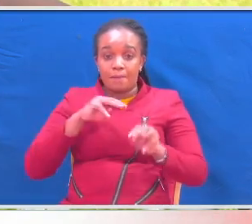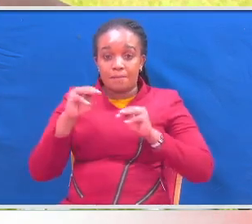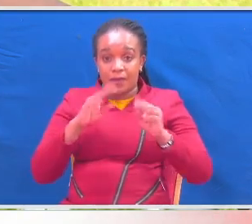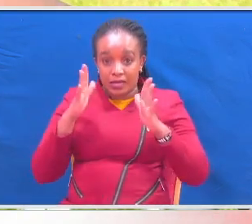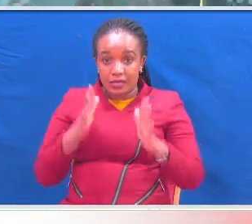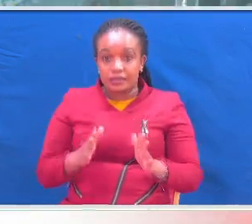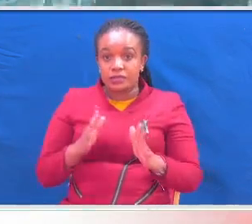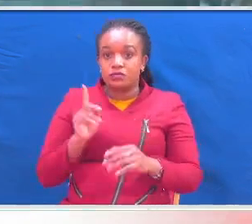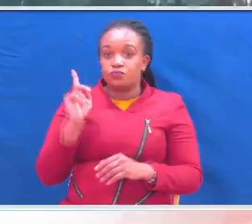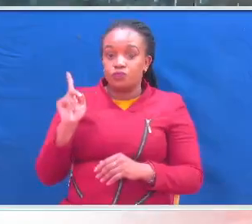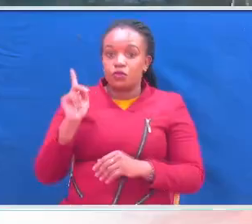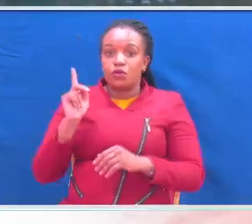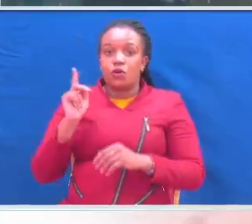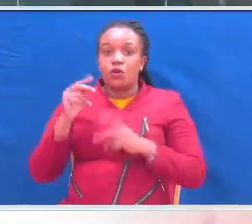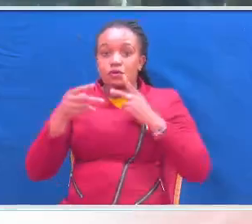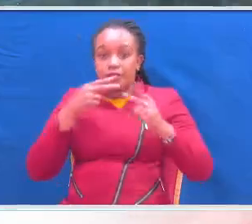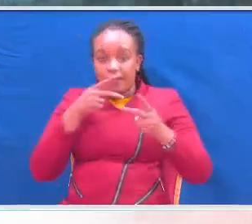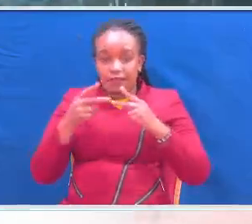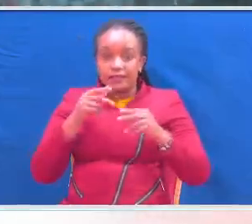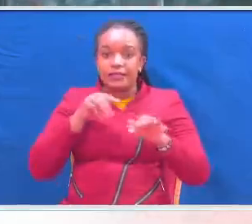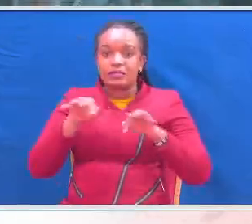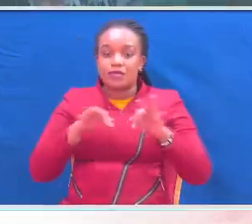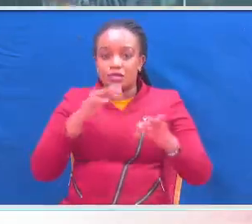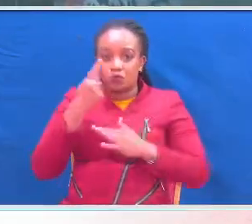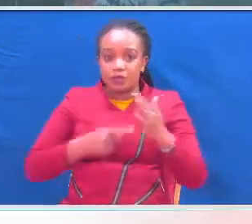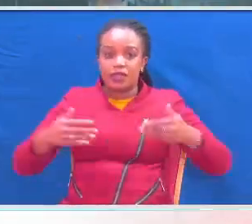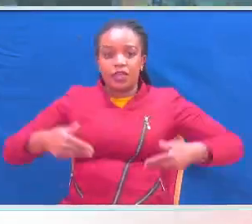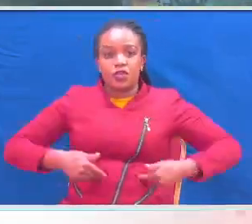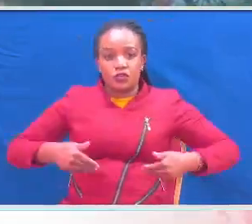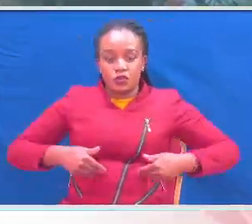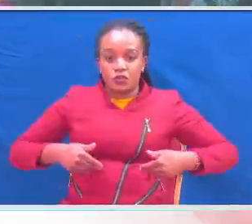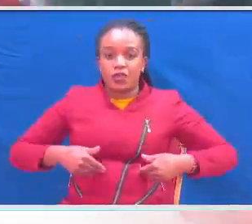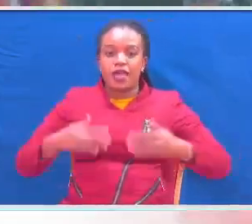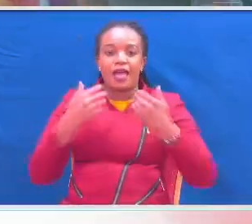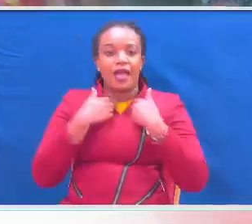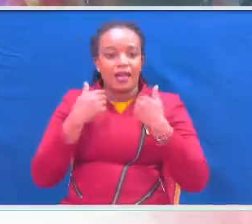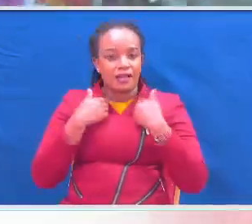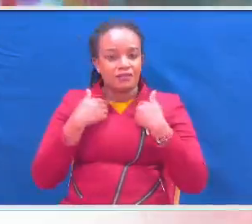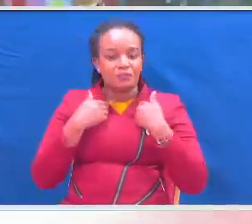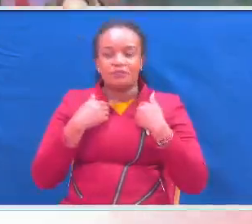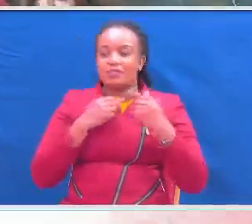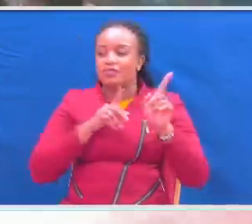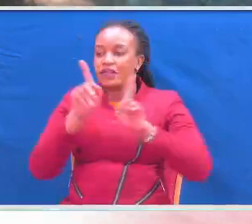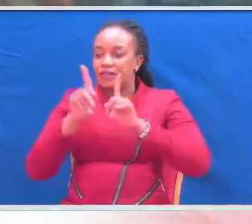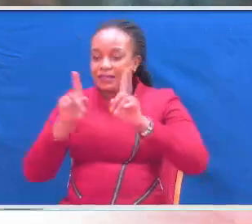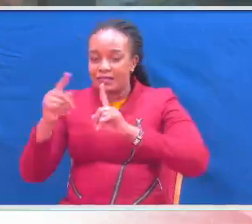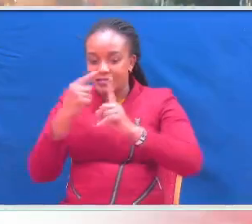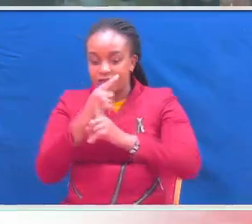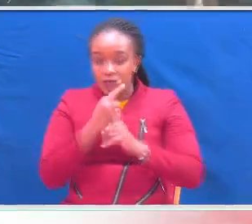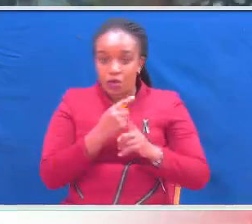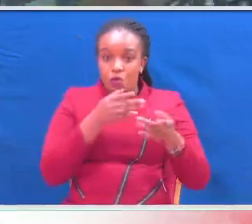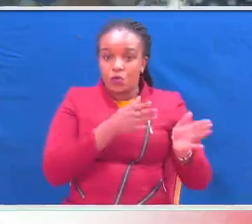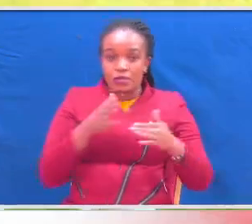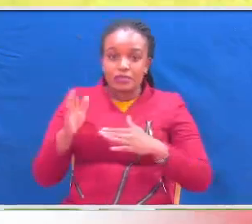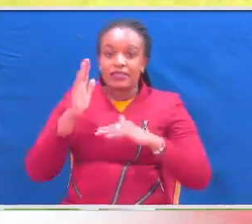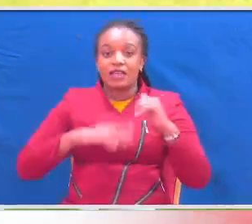in Mombasa, Victor Shitaka, says the young generation travelers have become more inquisitive and hence exploring other avenues other than mainstream